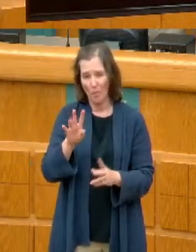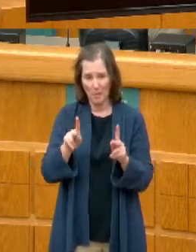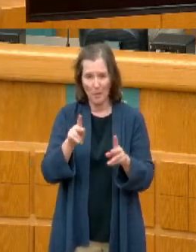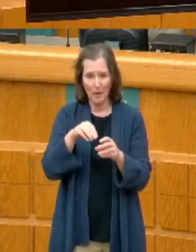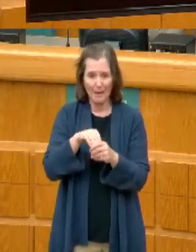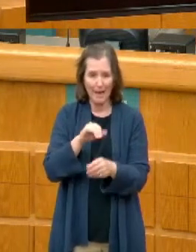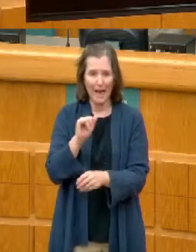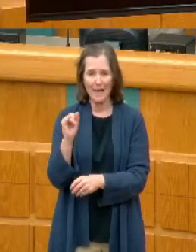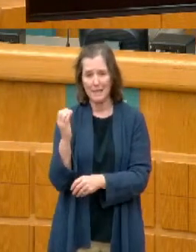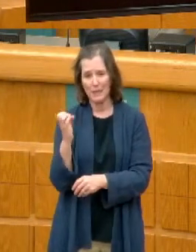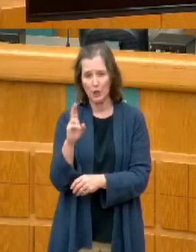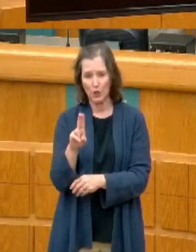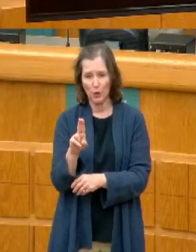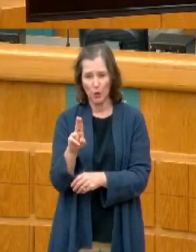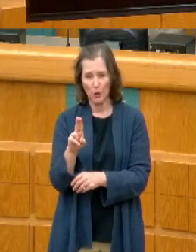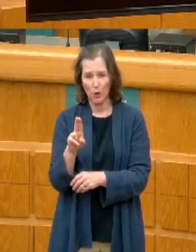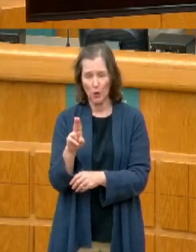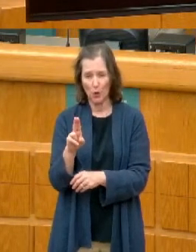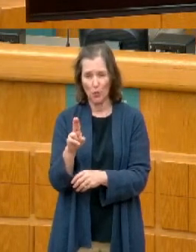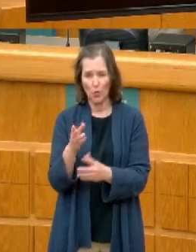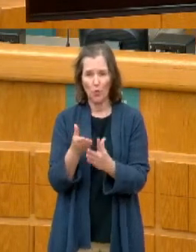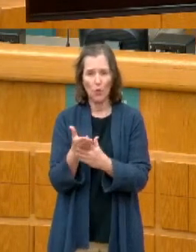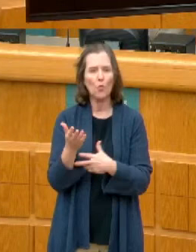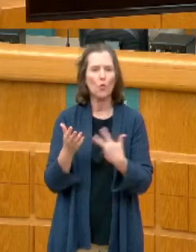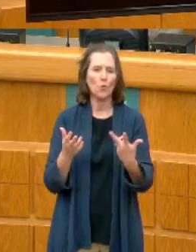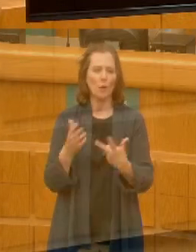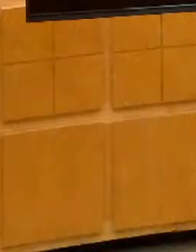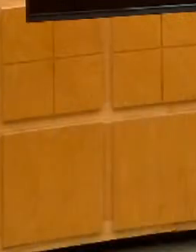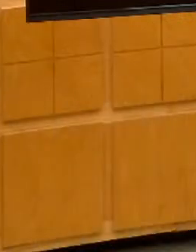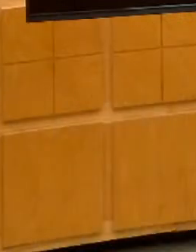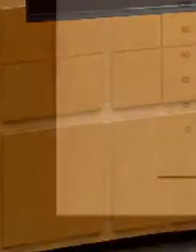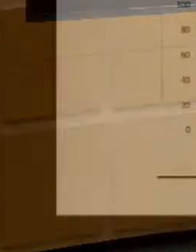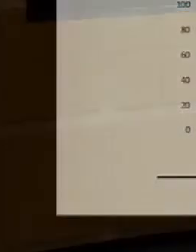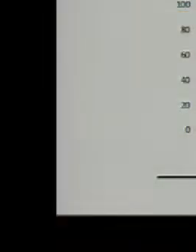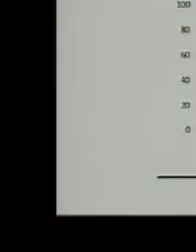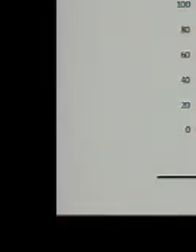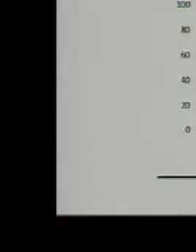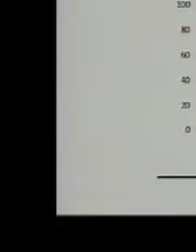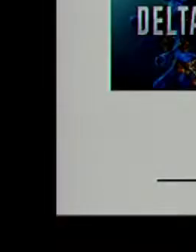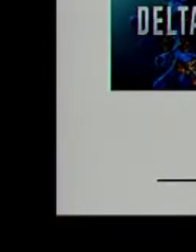numbers going up and going in the wrong direction.